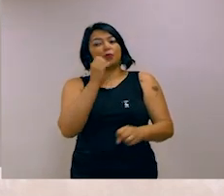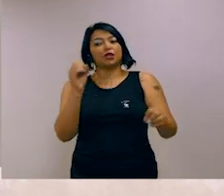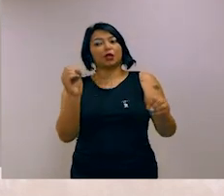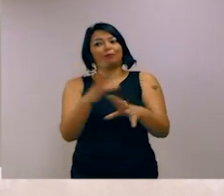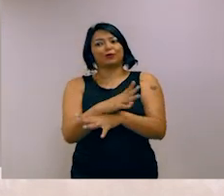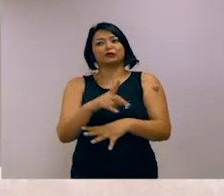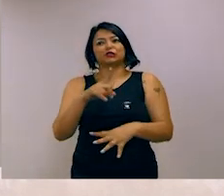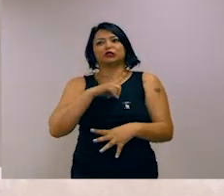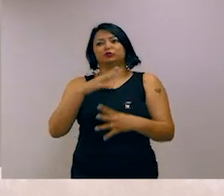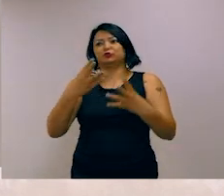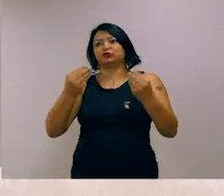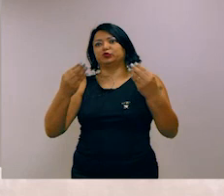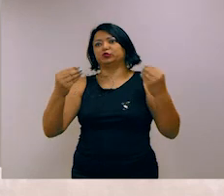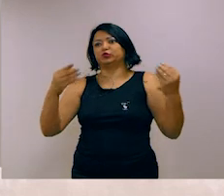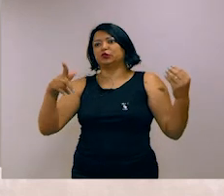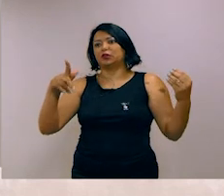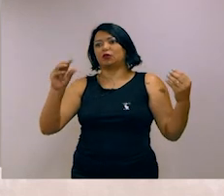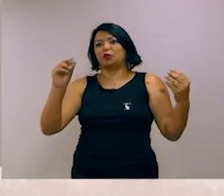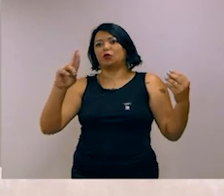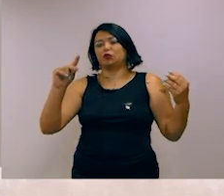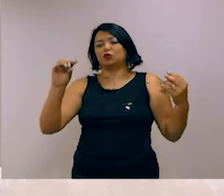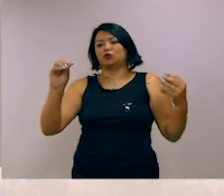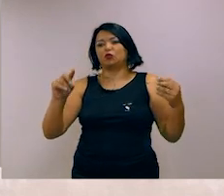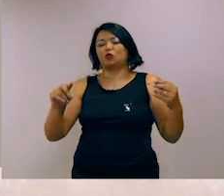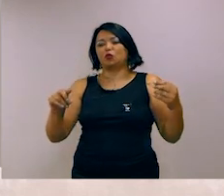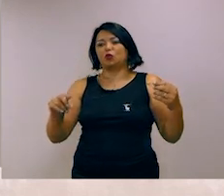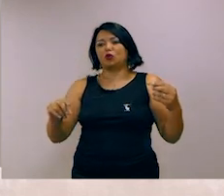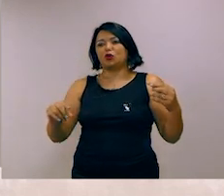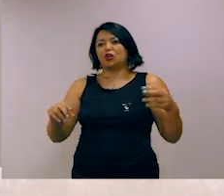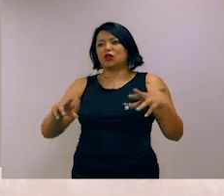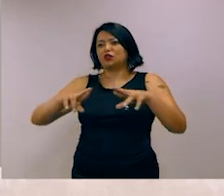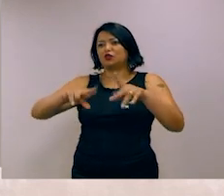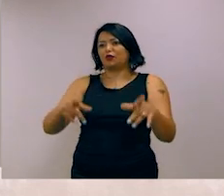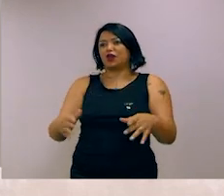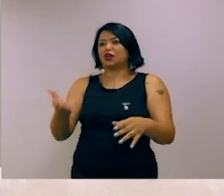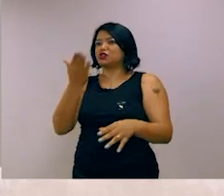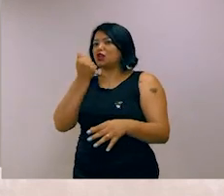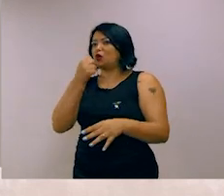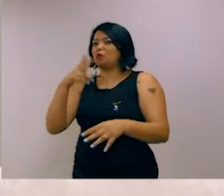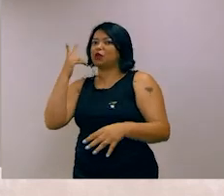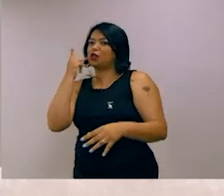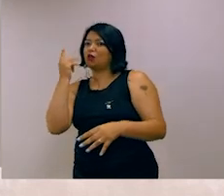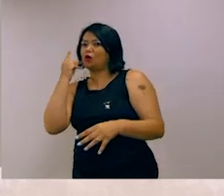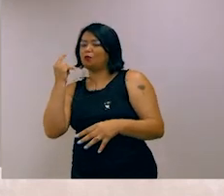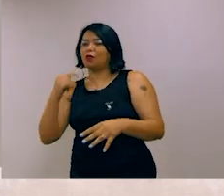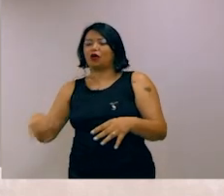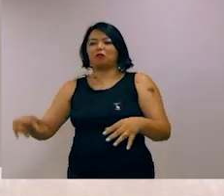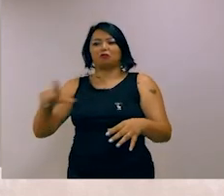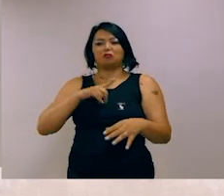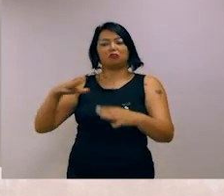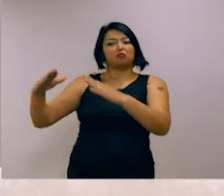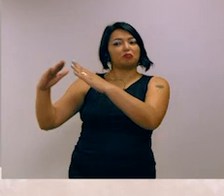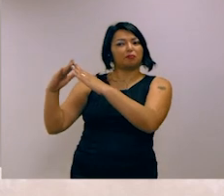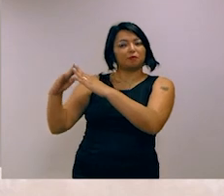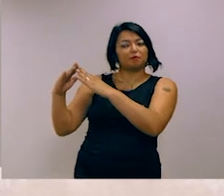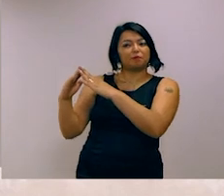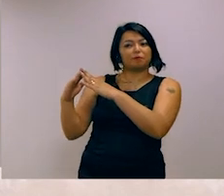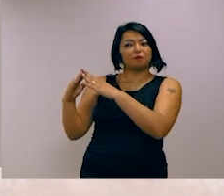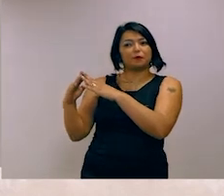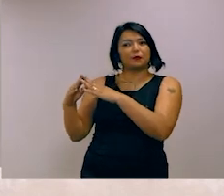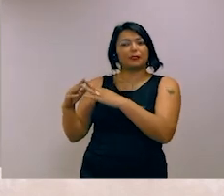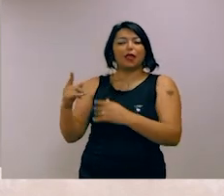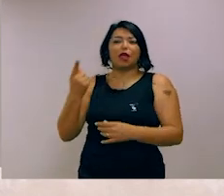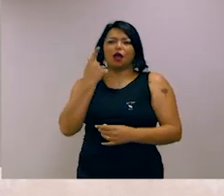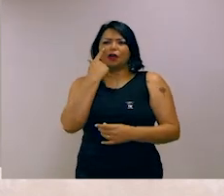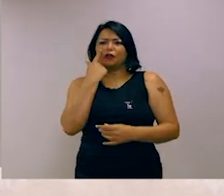see, again, for the sake of the example, that fat content is not a major contributor of